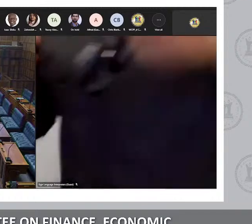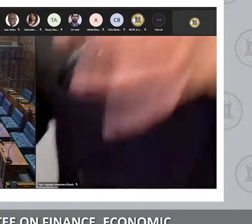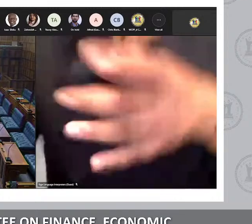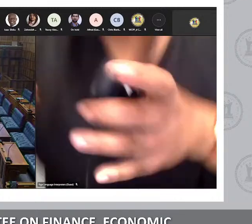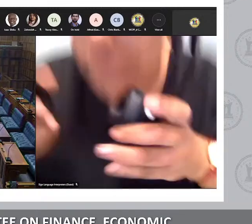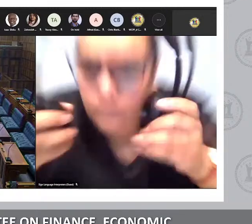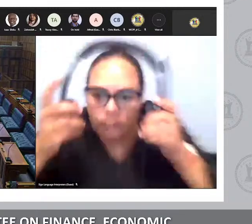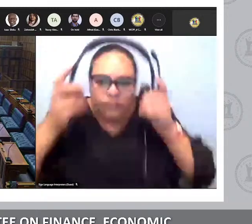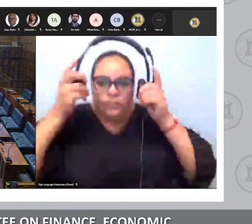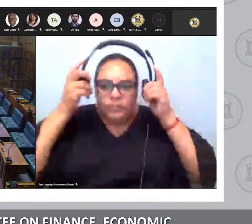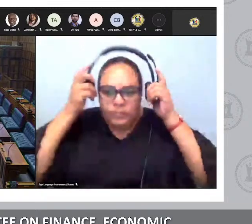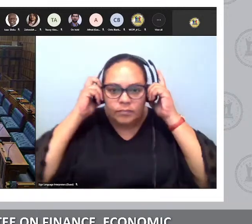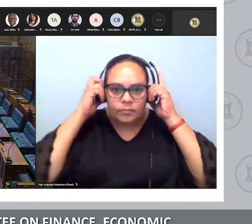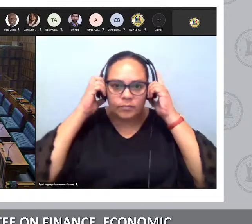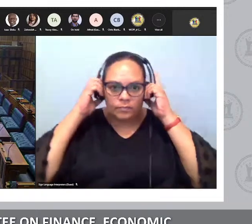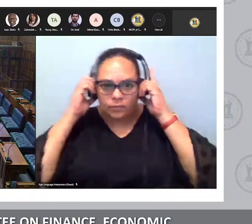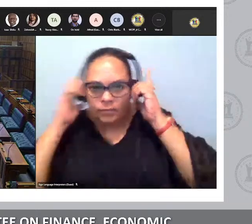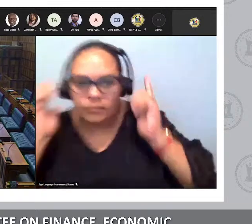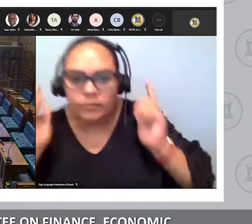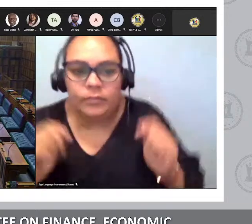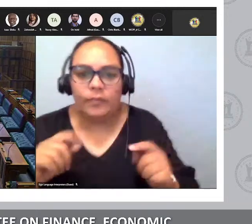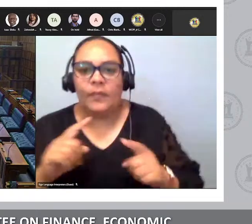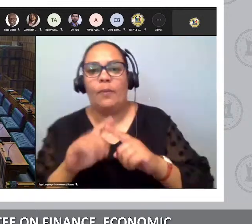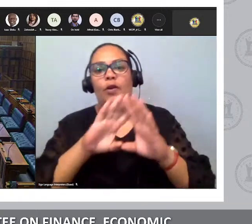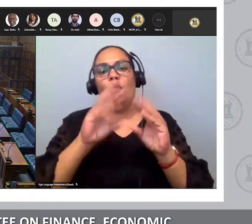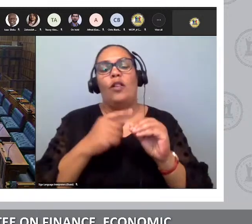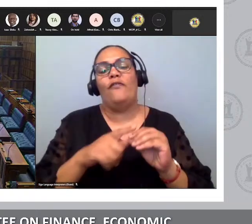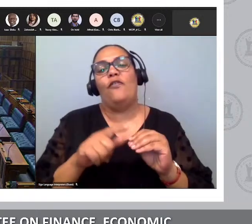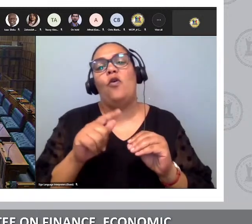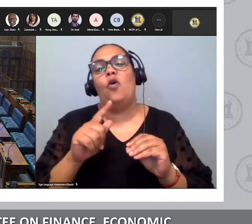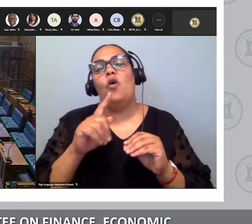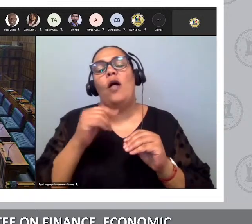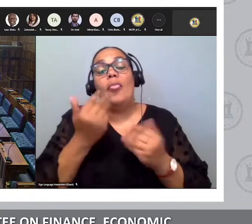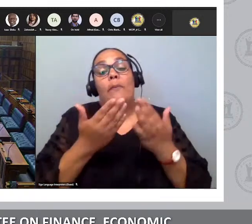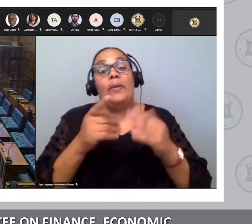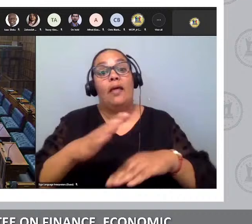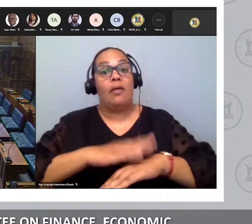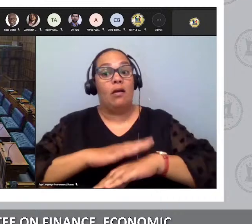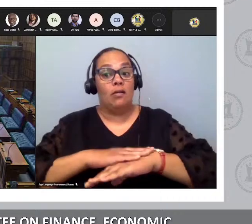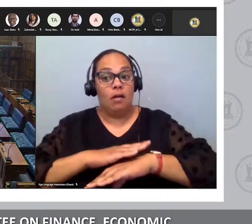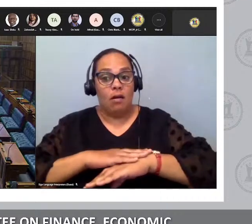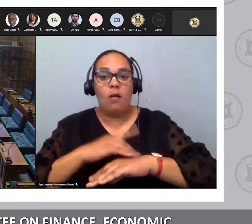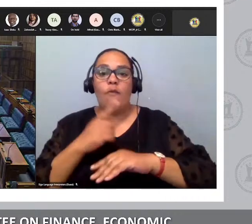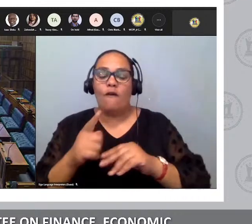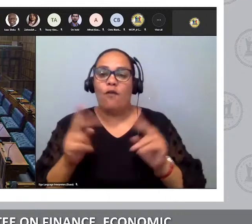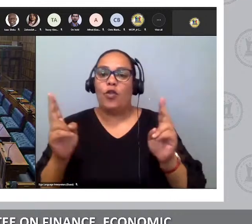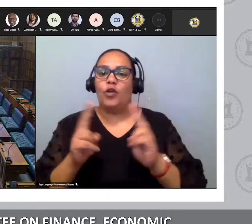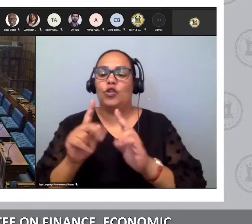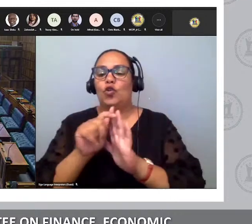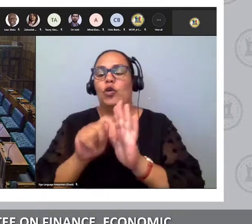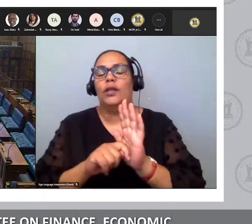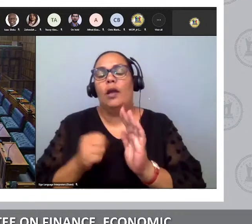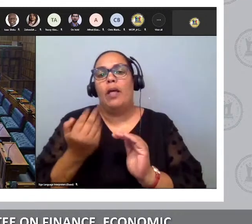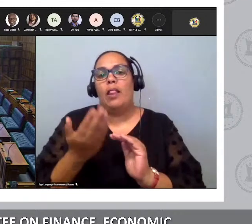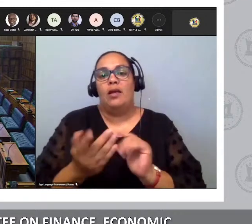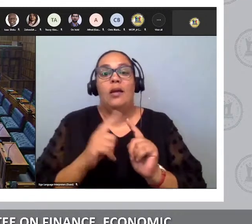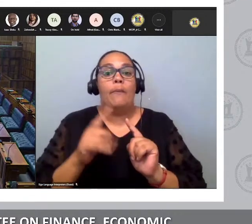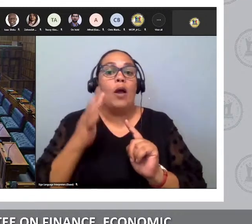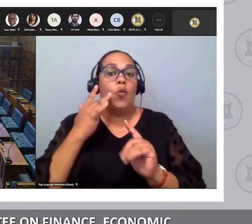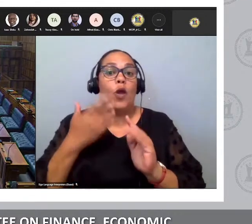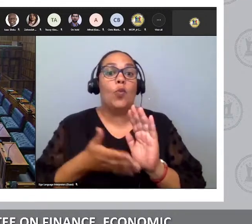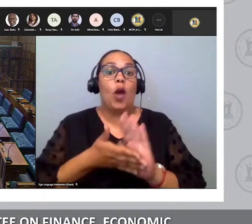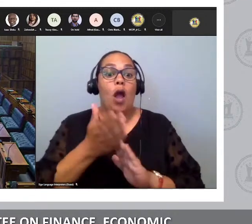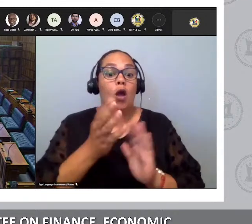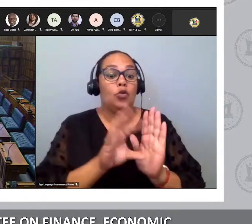fortunate that they are the successful Lessie and the bidder at the time for the short-term lease when we go out to